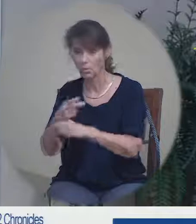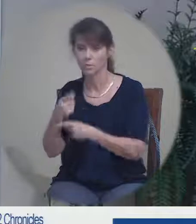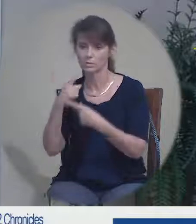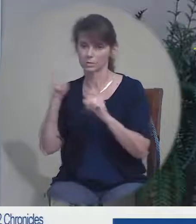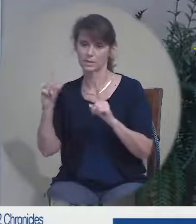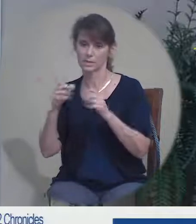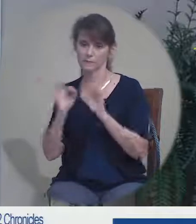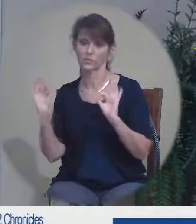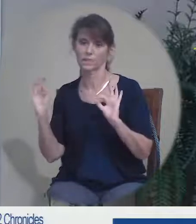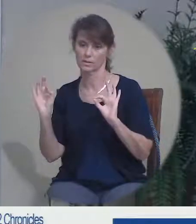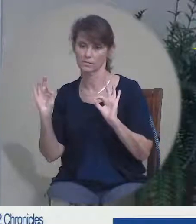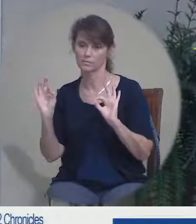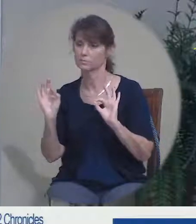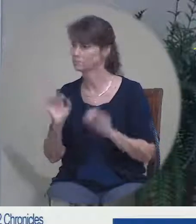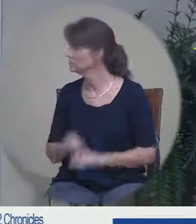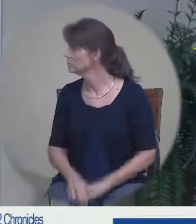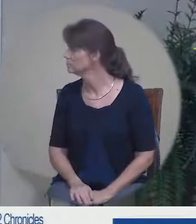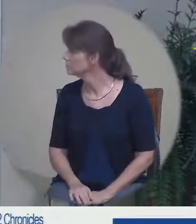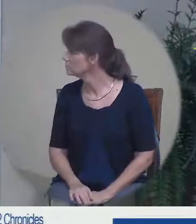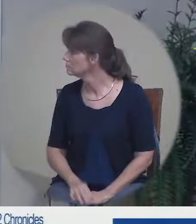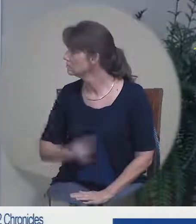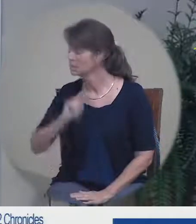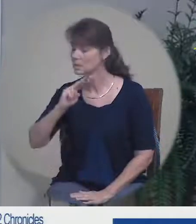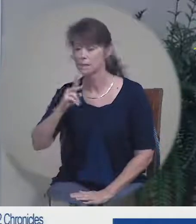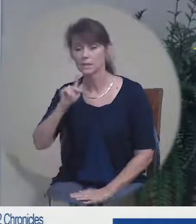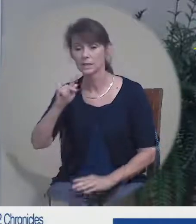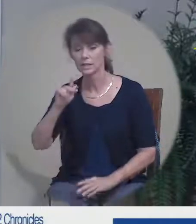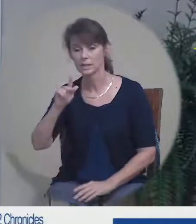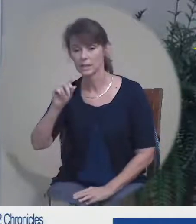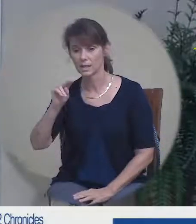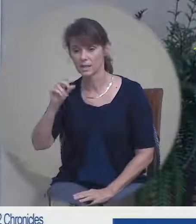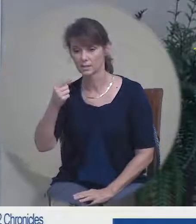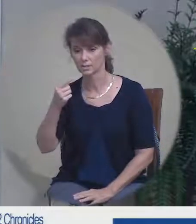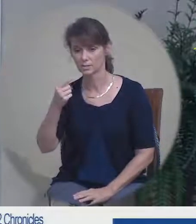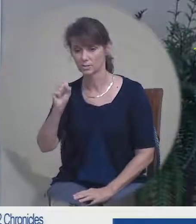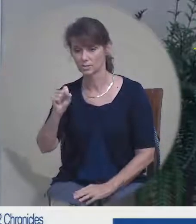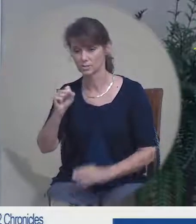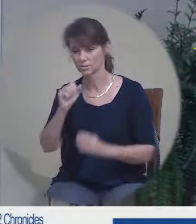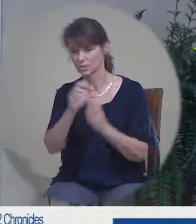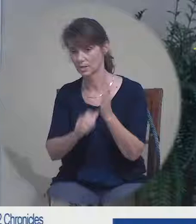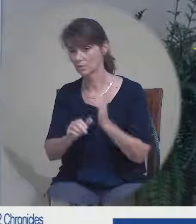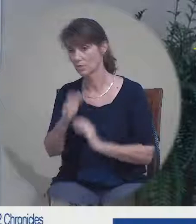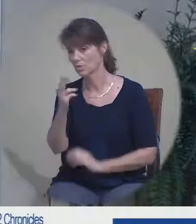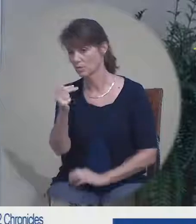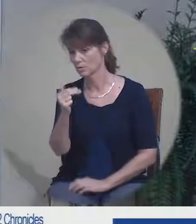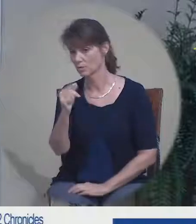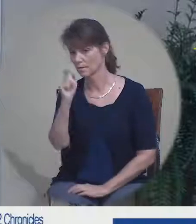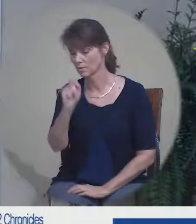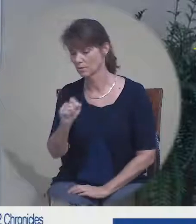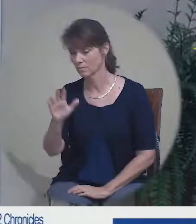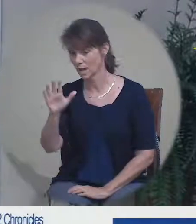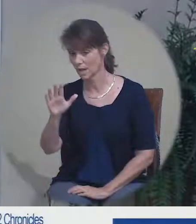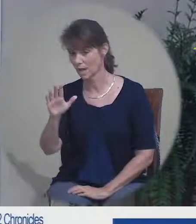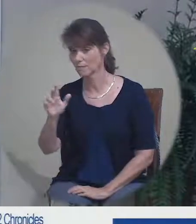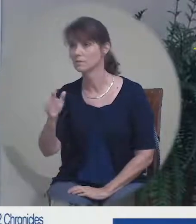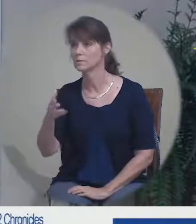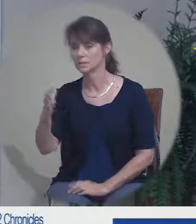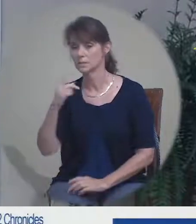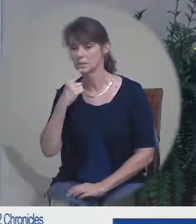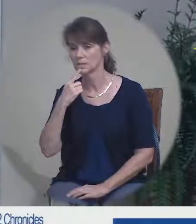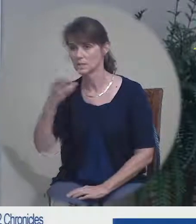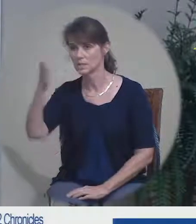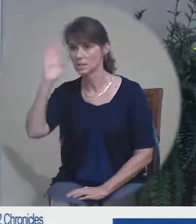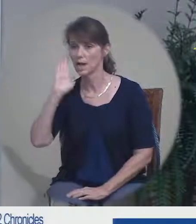in 2 Kings chapter 13, verse 5, God is going to raise up a deliverer so that they'll